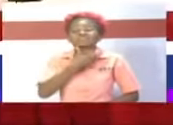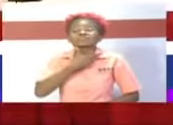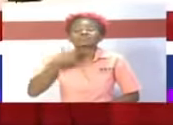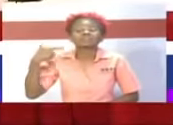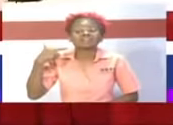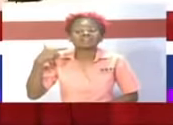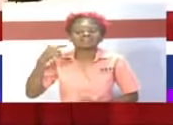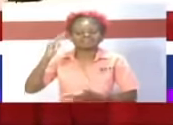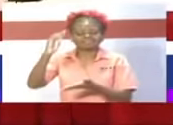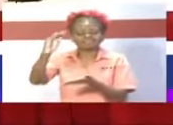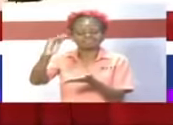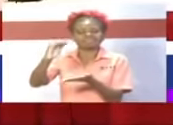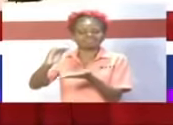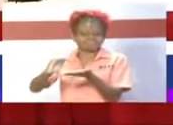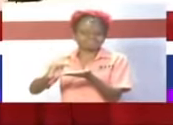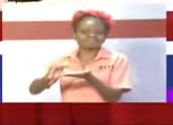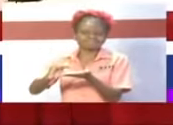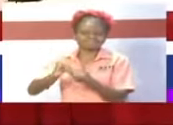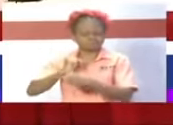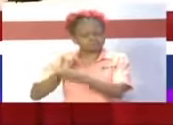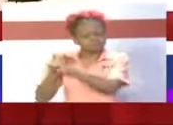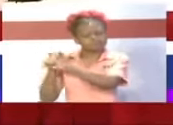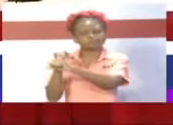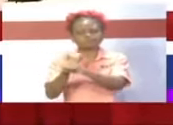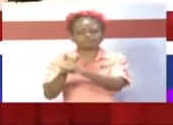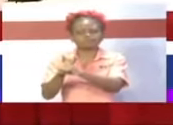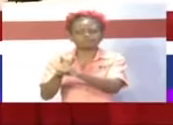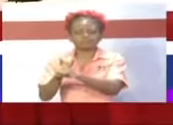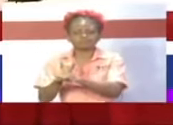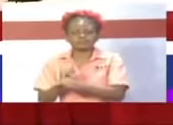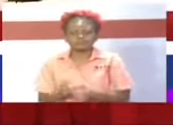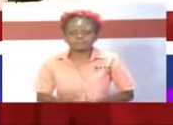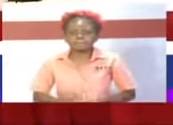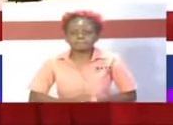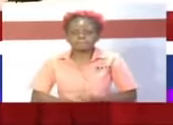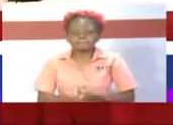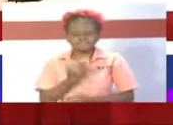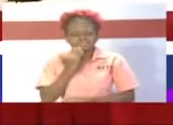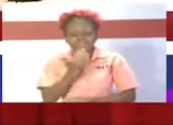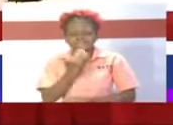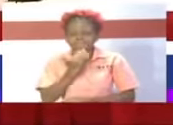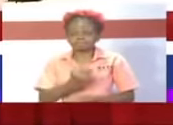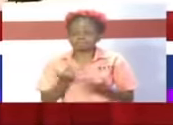Hines. TV6, good morning. We're ready for your questions.